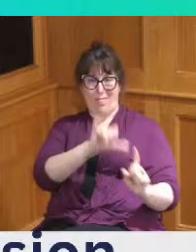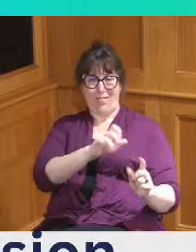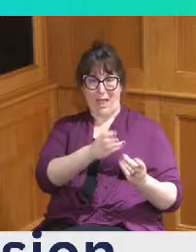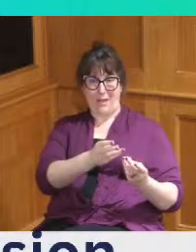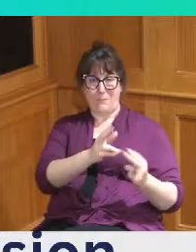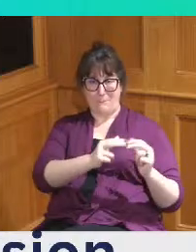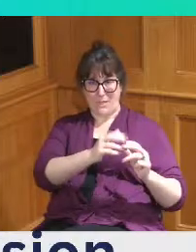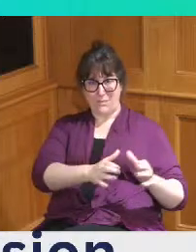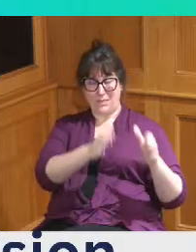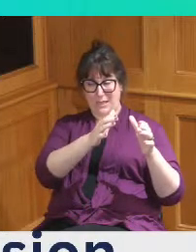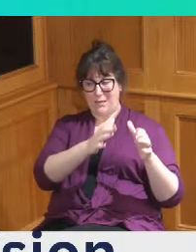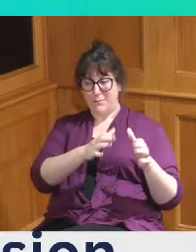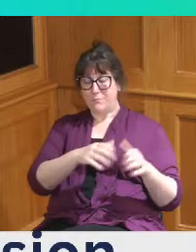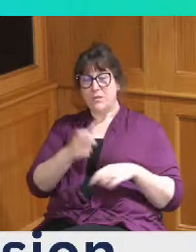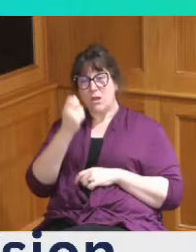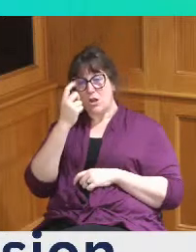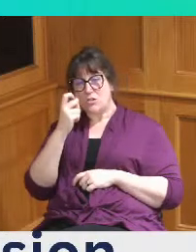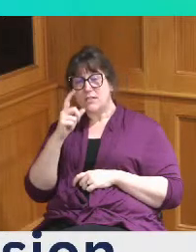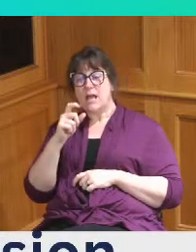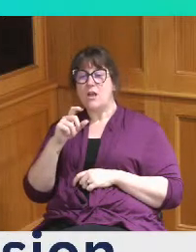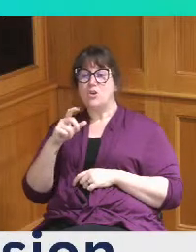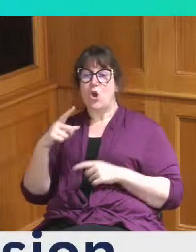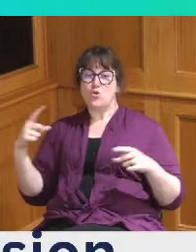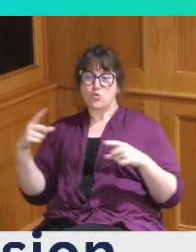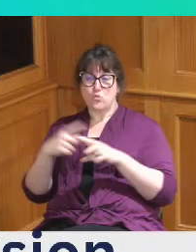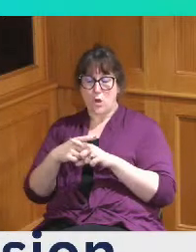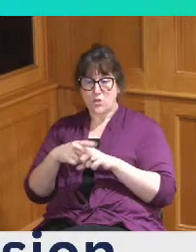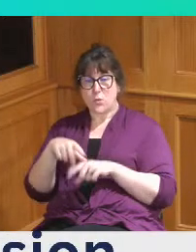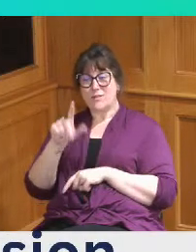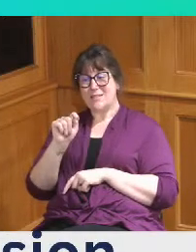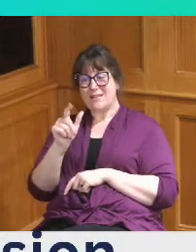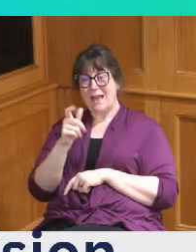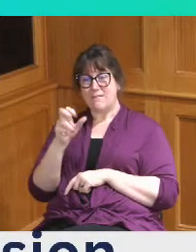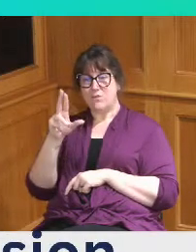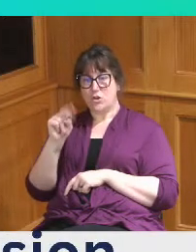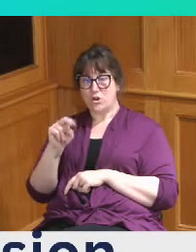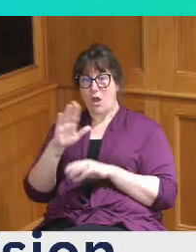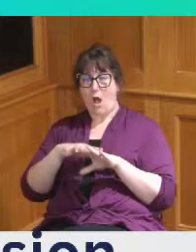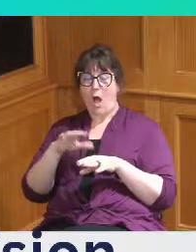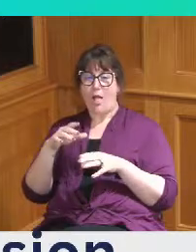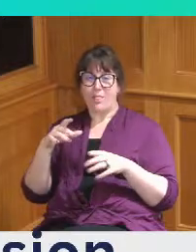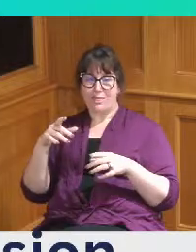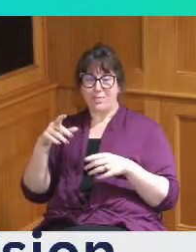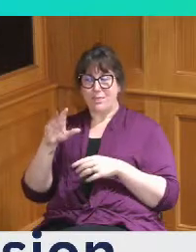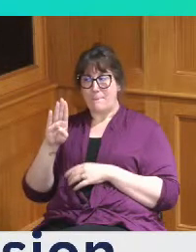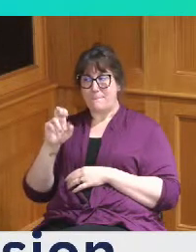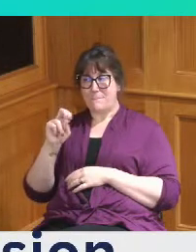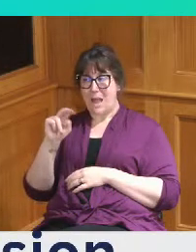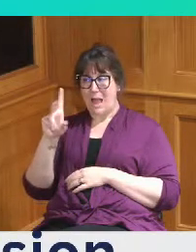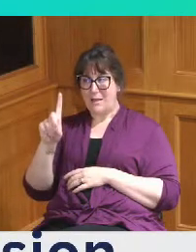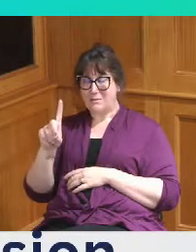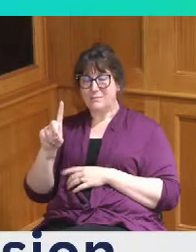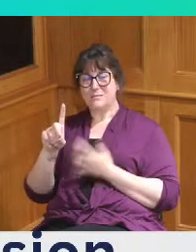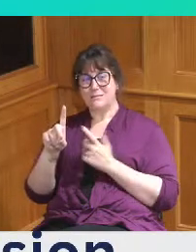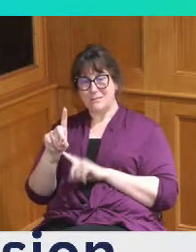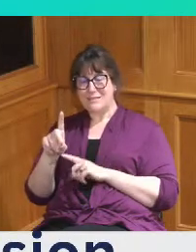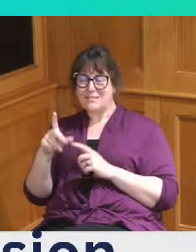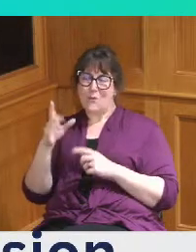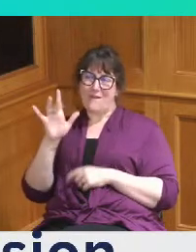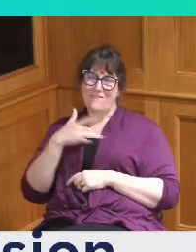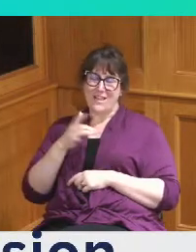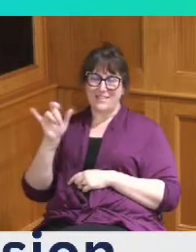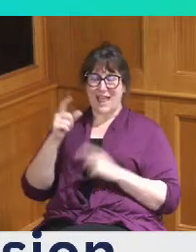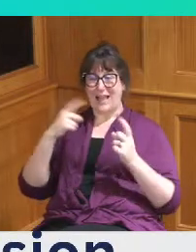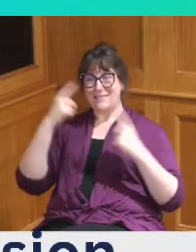own Crossroads and Tavern on the Bend, which are some well-known West Side hospitality establishments. The selection of these two guys